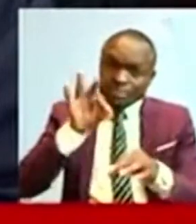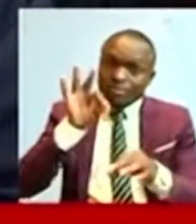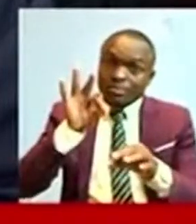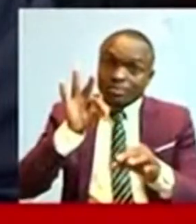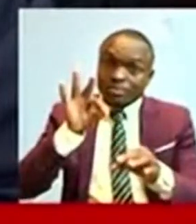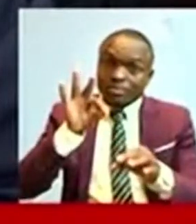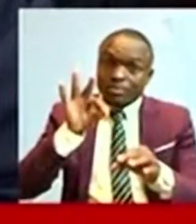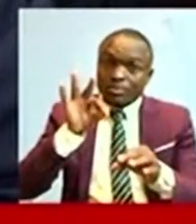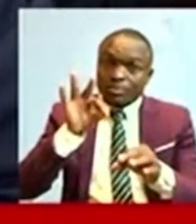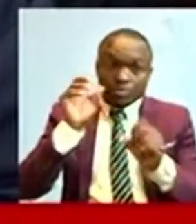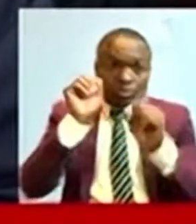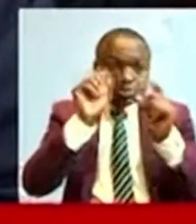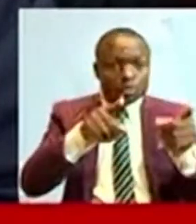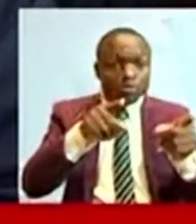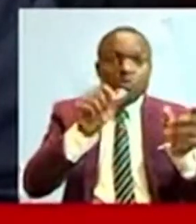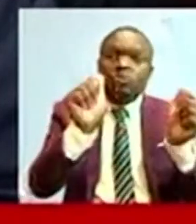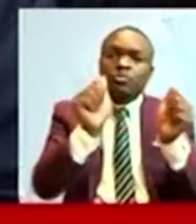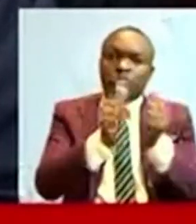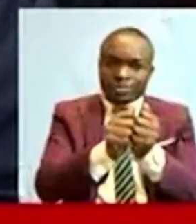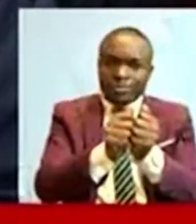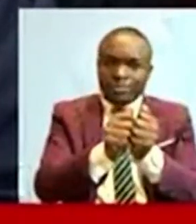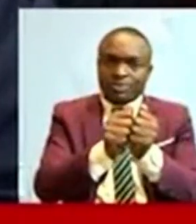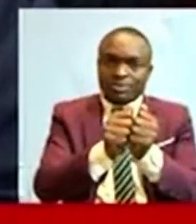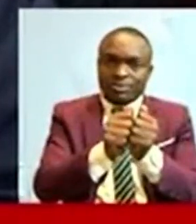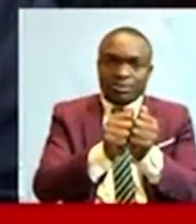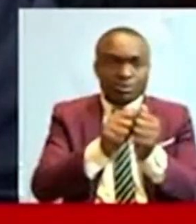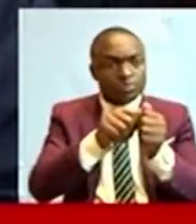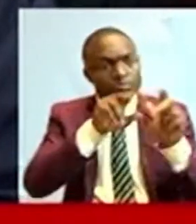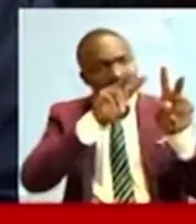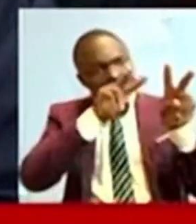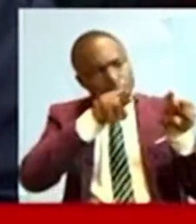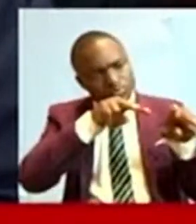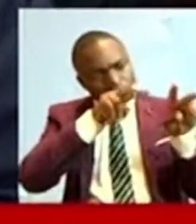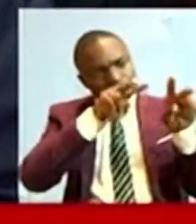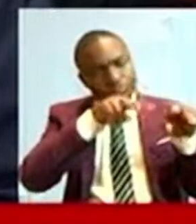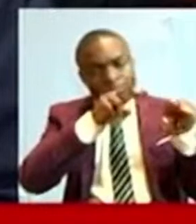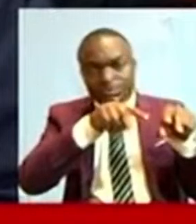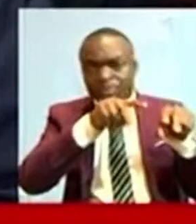them to see them during that period,